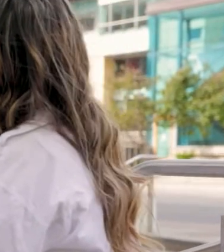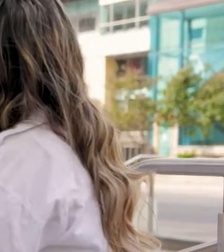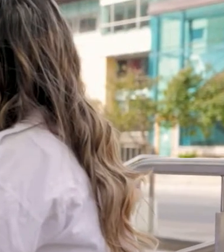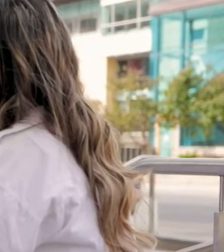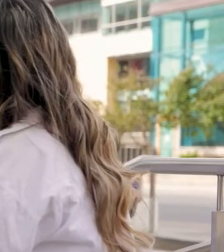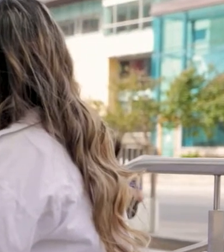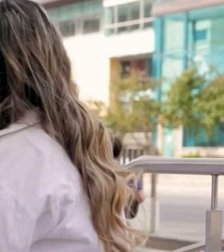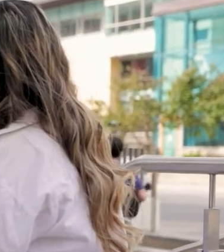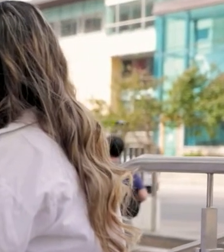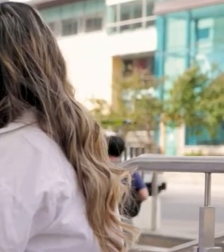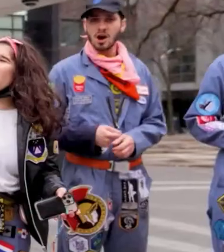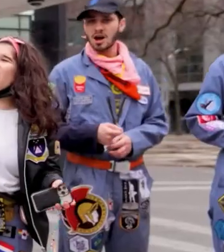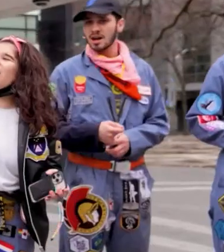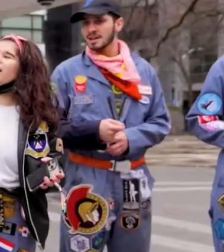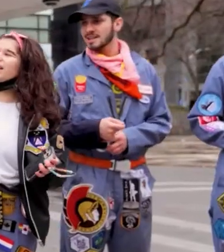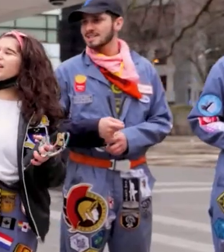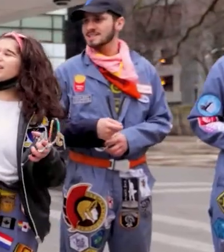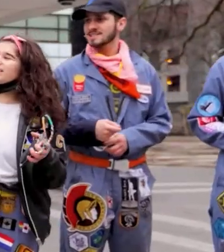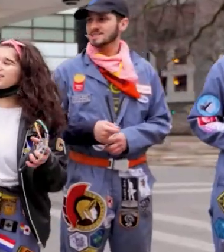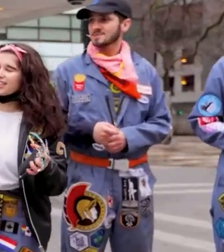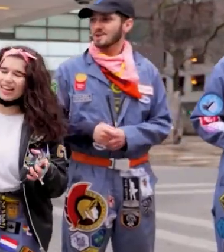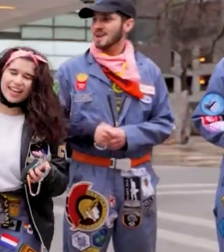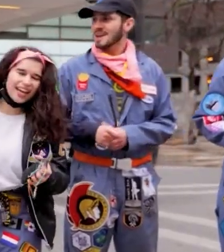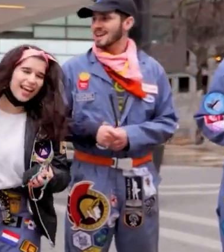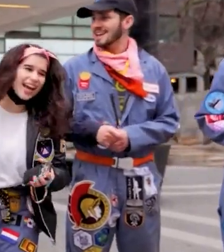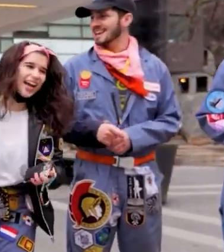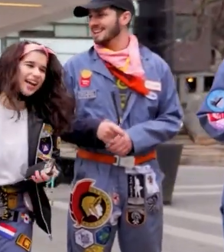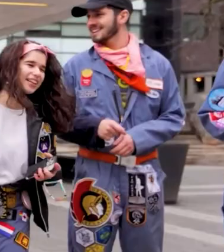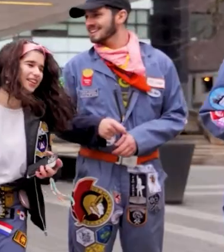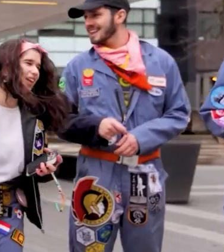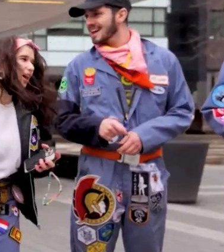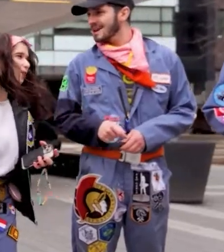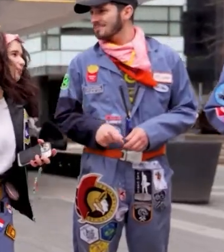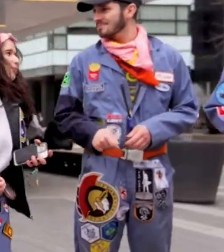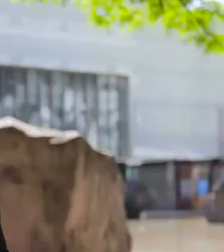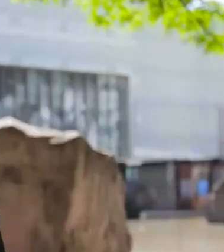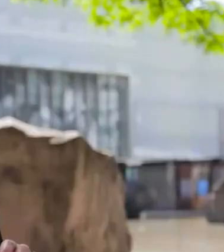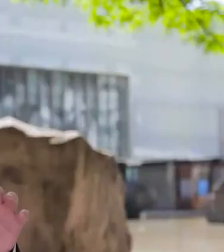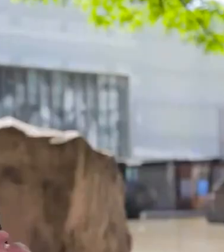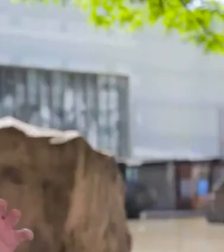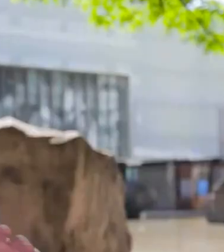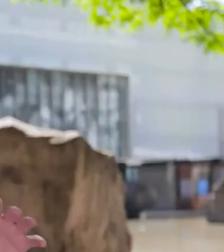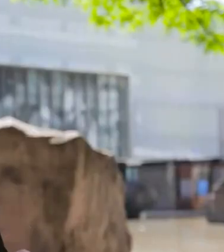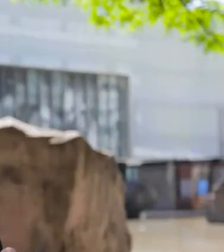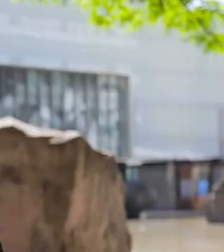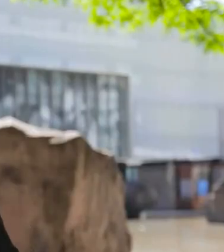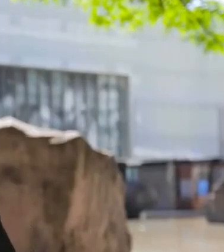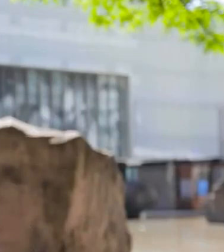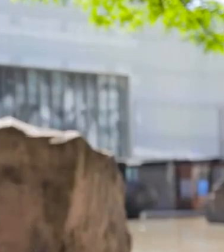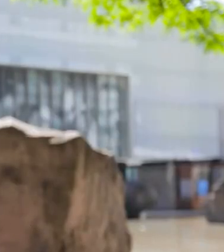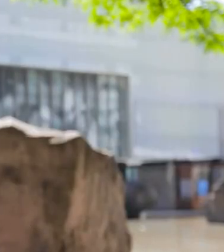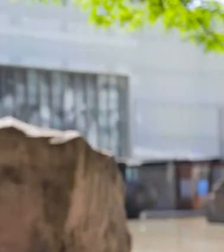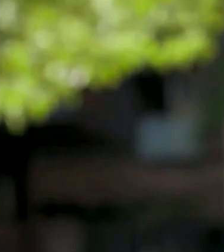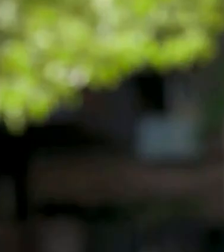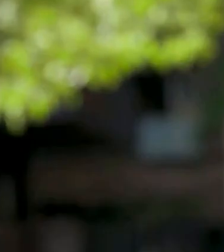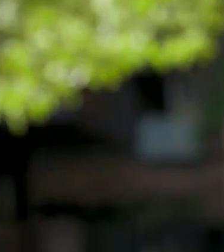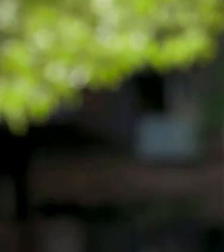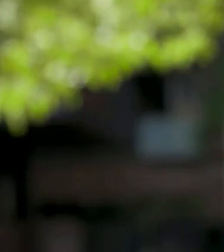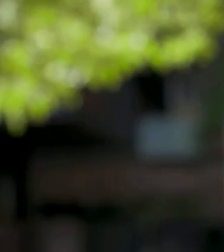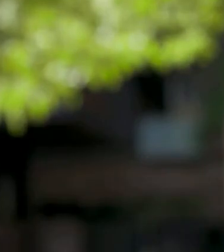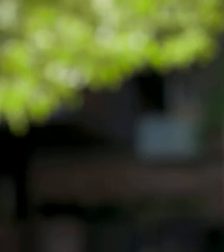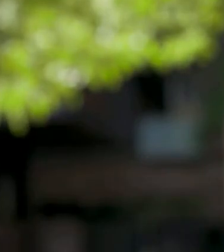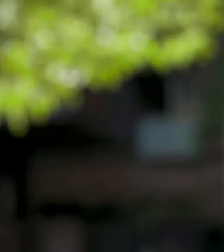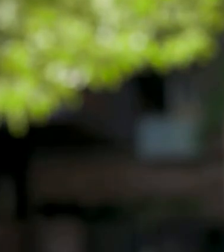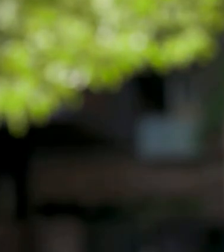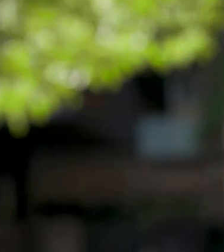supported you when you needed it most and who cheered you on at every milestone. Whether they are near or far, they are celebrating you today and no